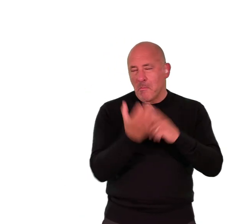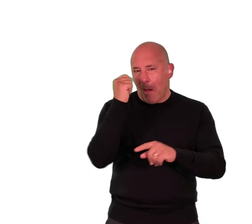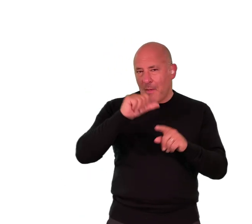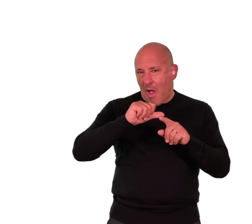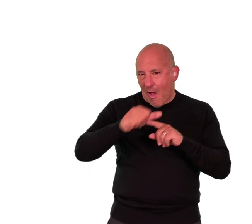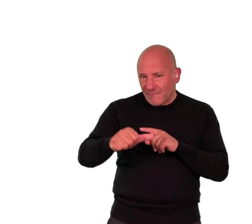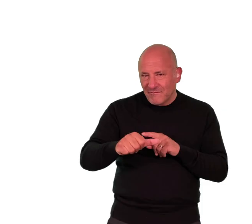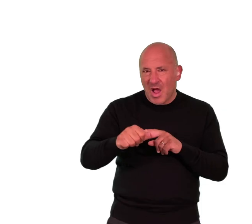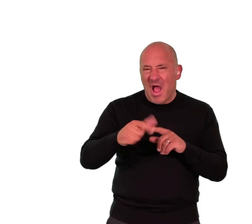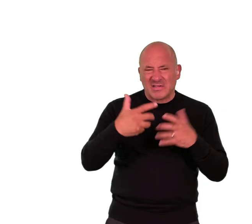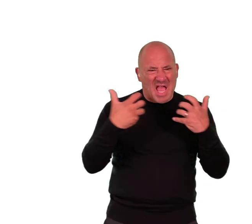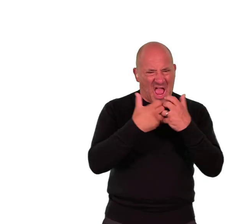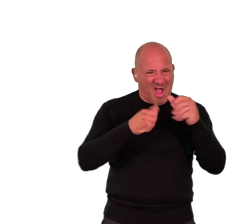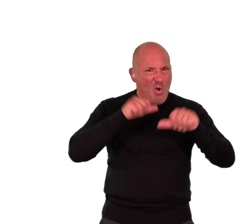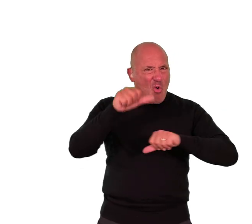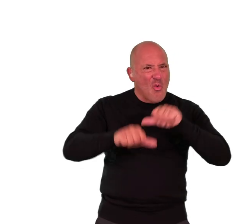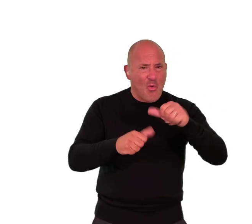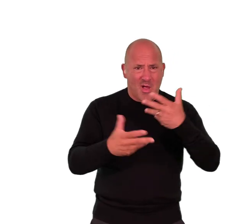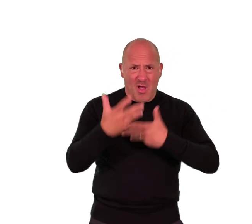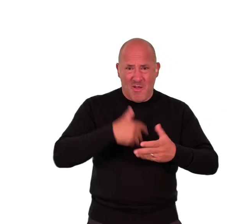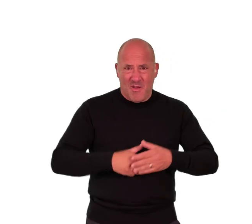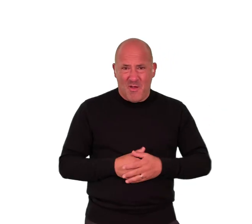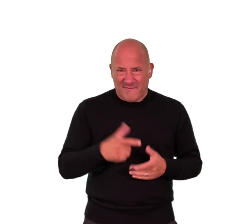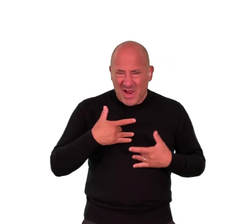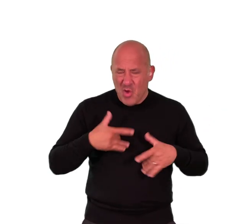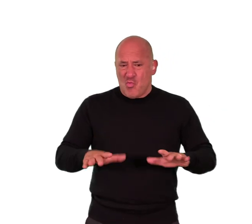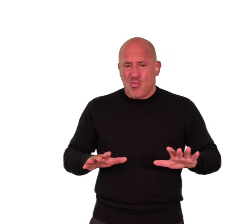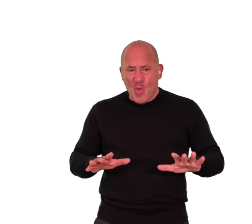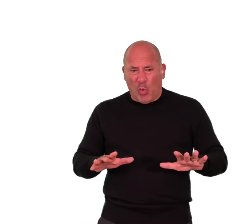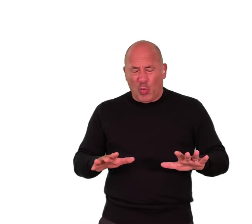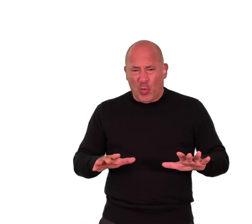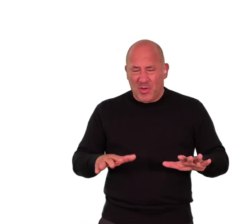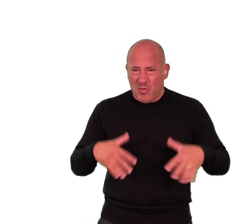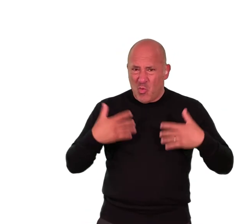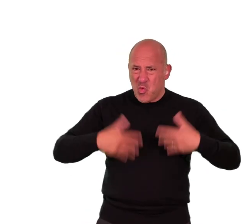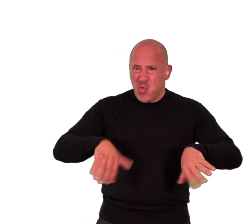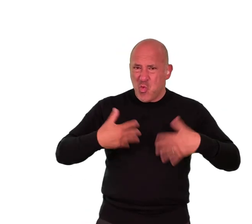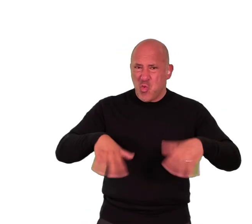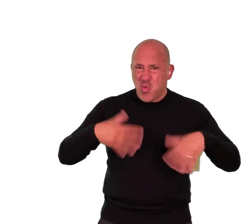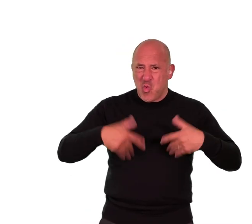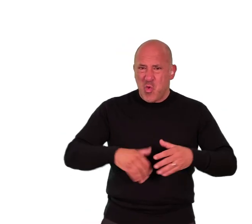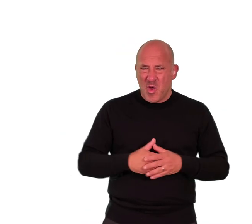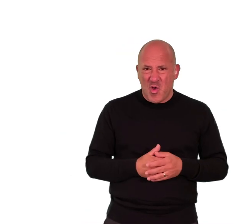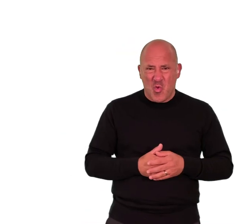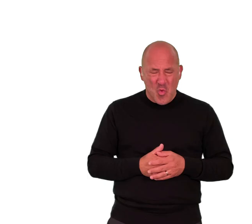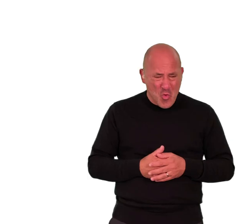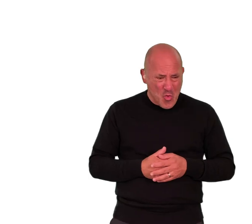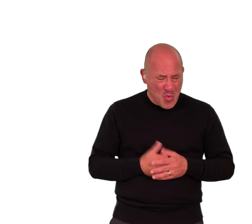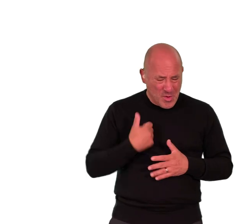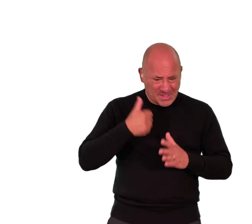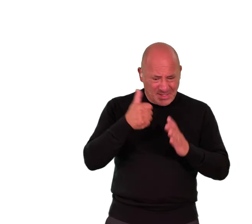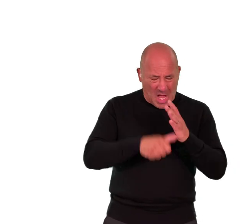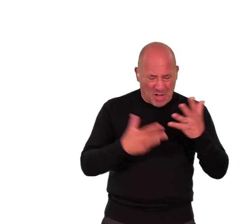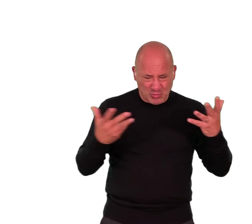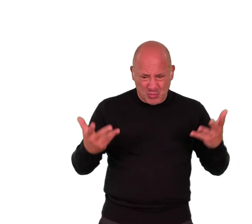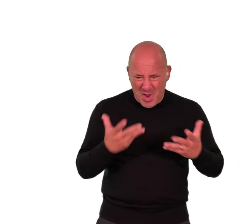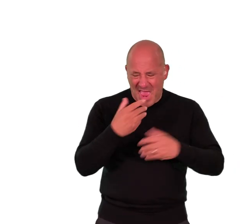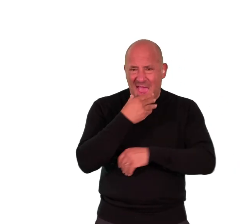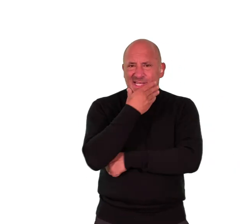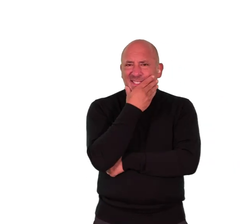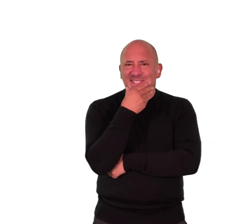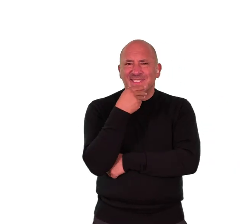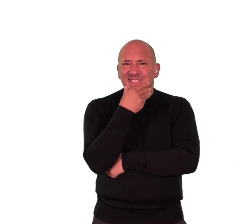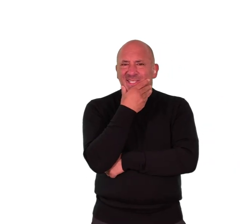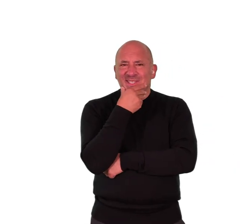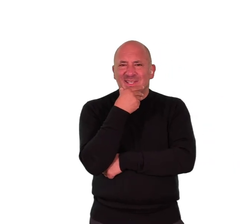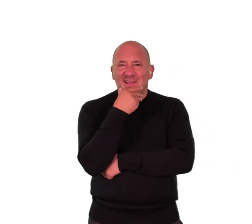out of it, and how you will go about it. This does feel like quite a big question, and it can feel